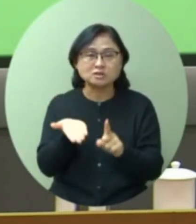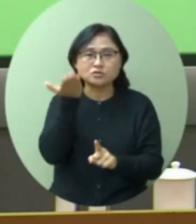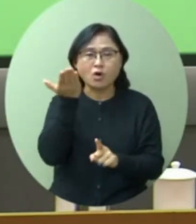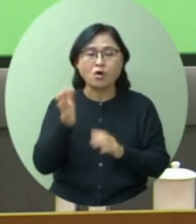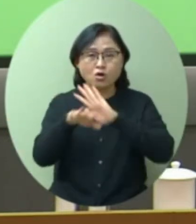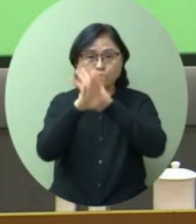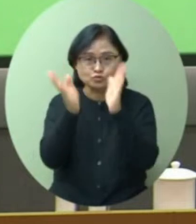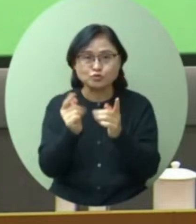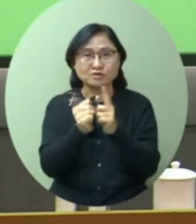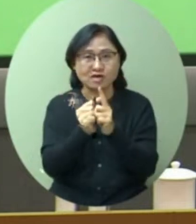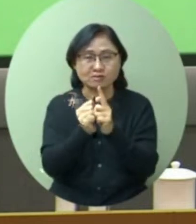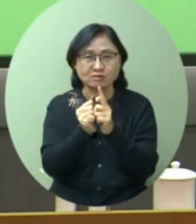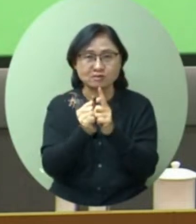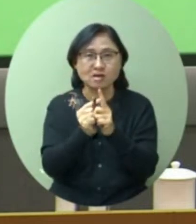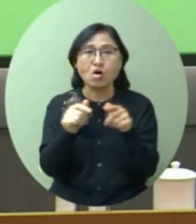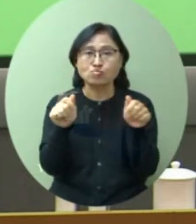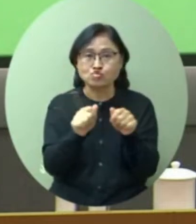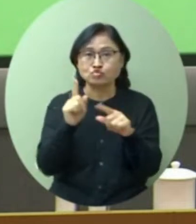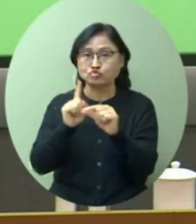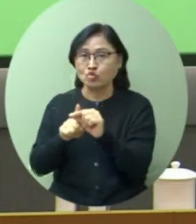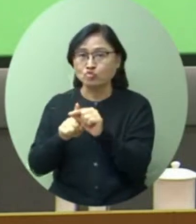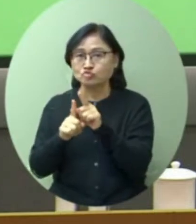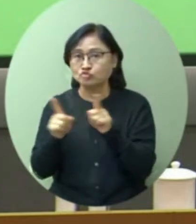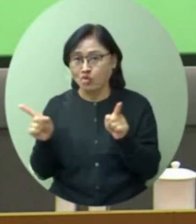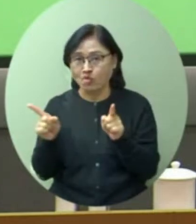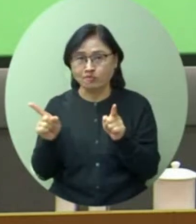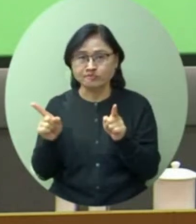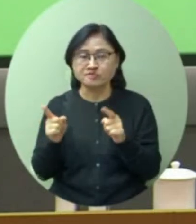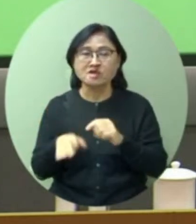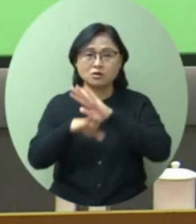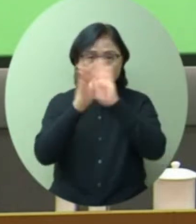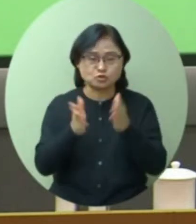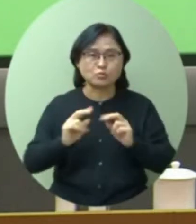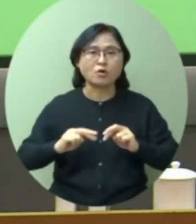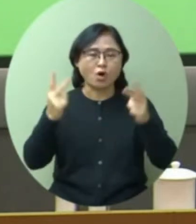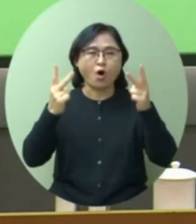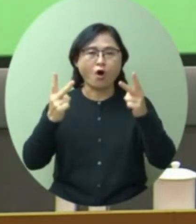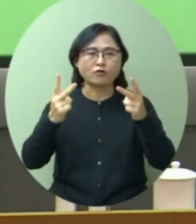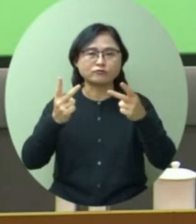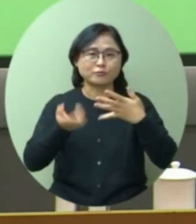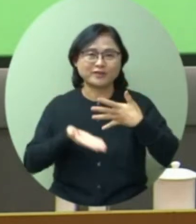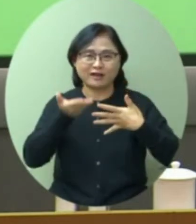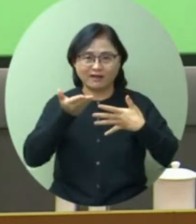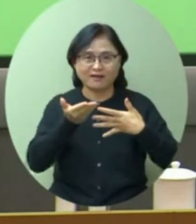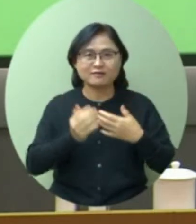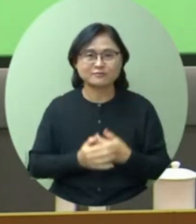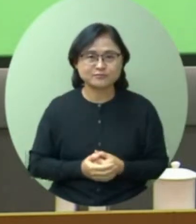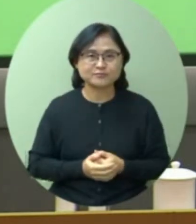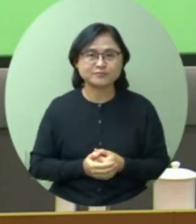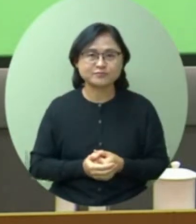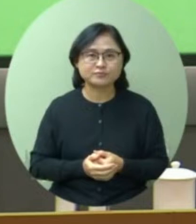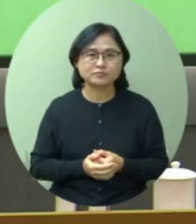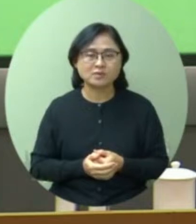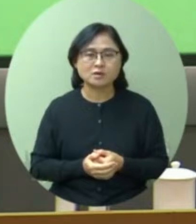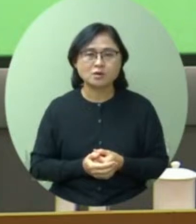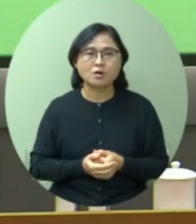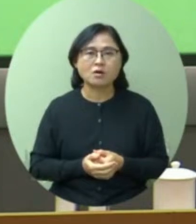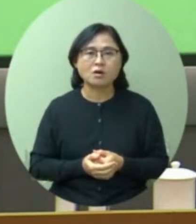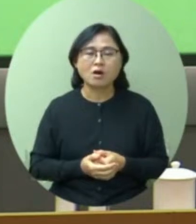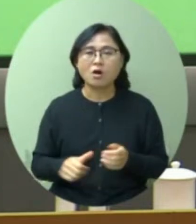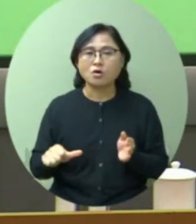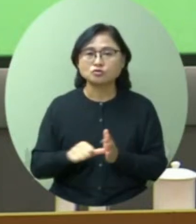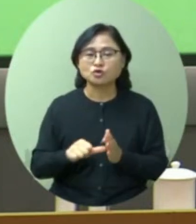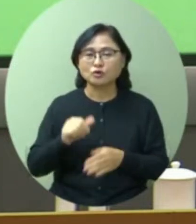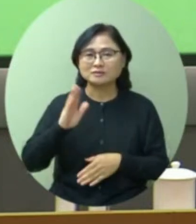sign up for those courses. Anyone over the age of 15 can sign up for those courses. There will be short, medium, and